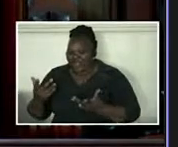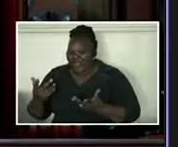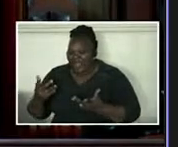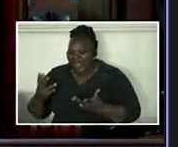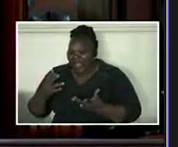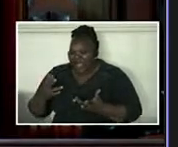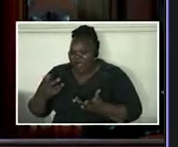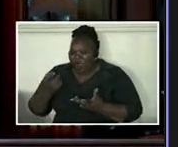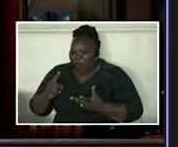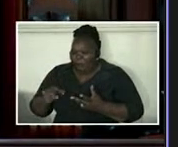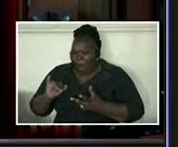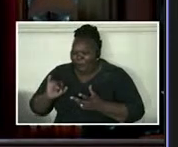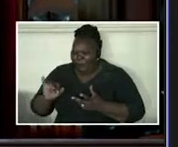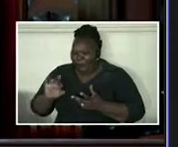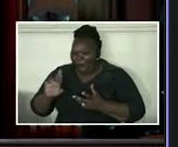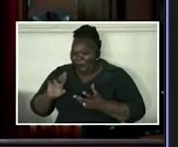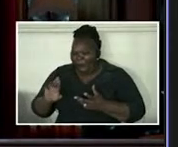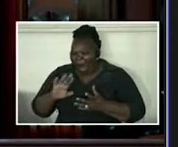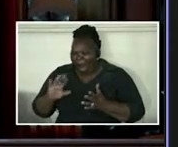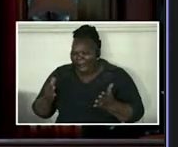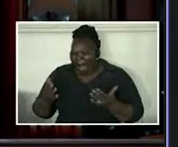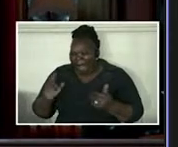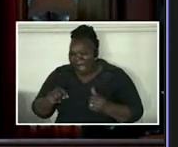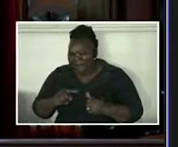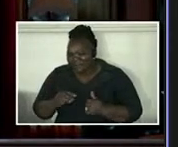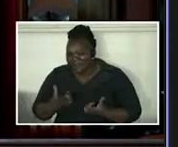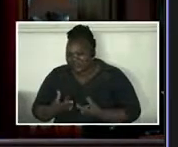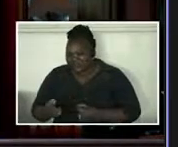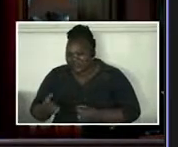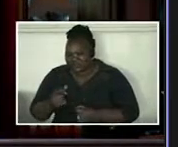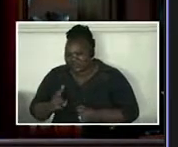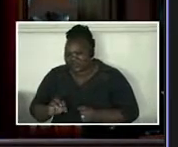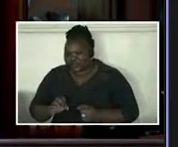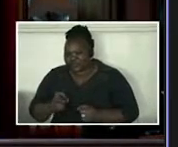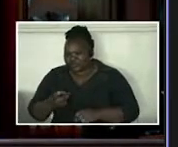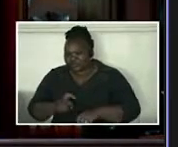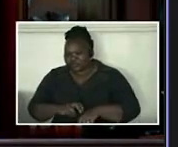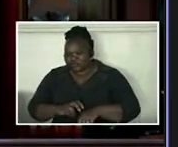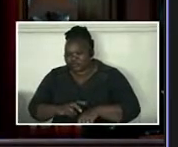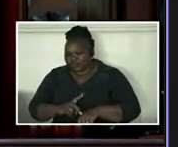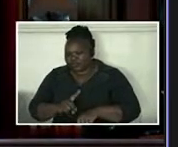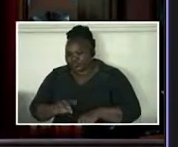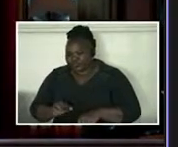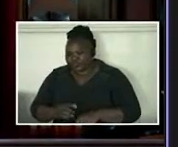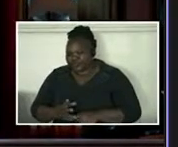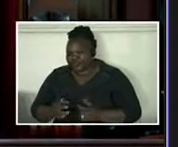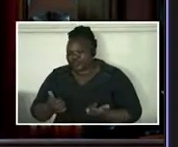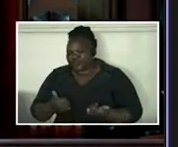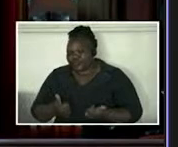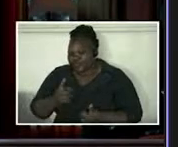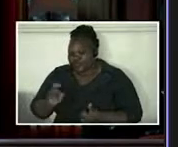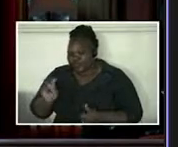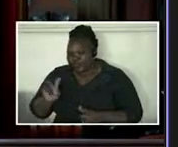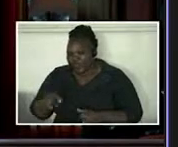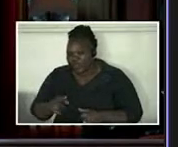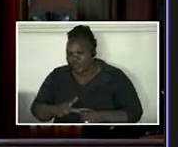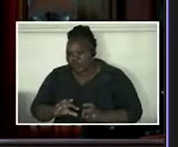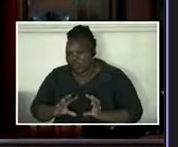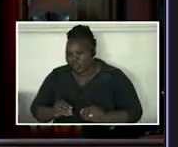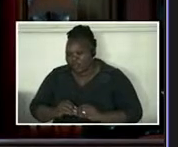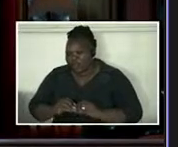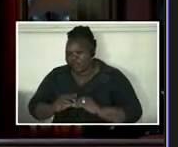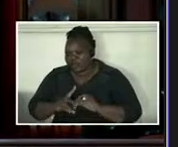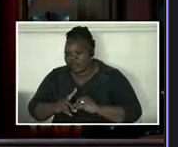departmental assets needs to be addressed the department's efforts to implement a good received note as well as implementation of